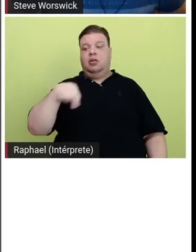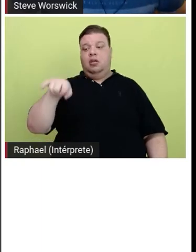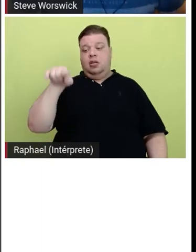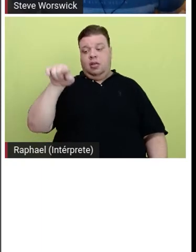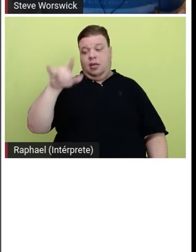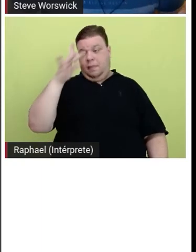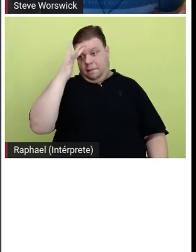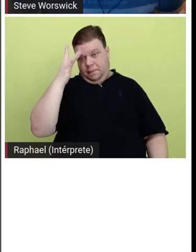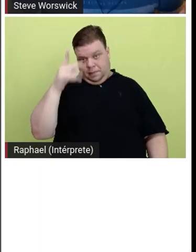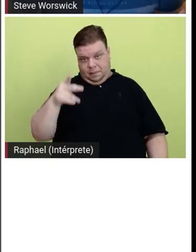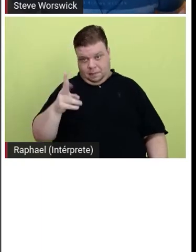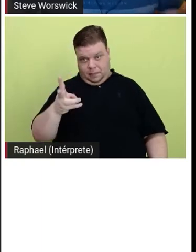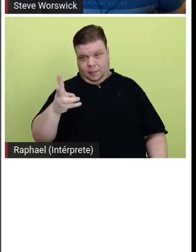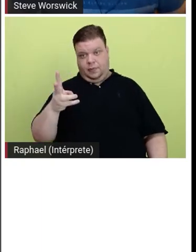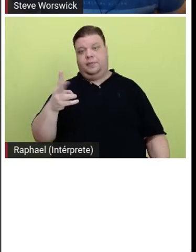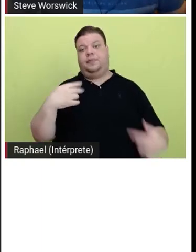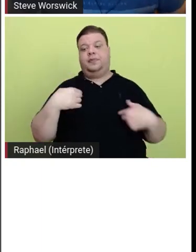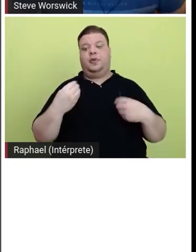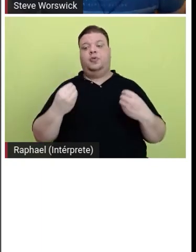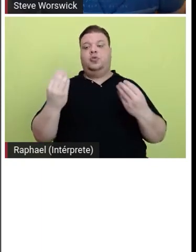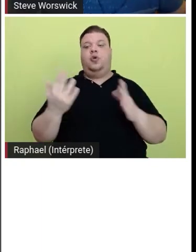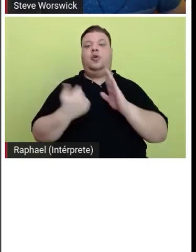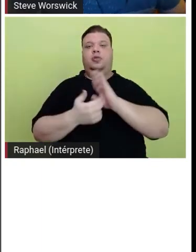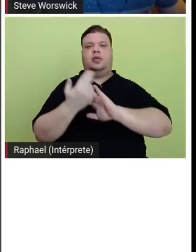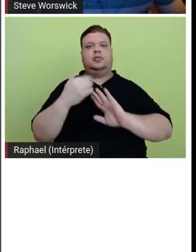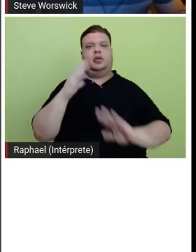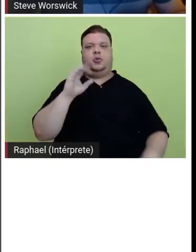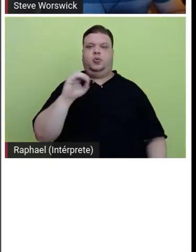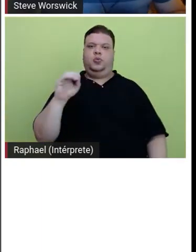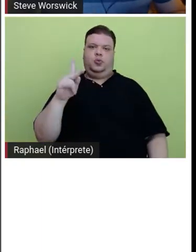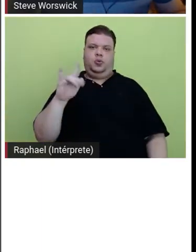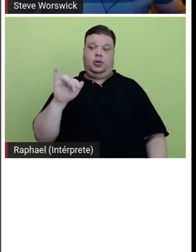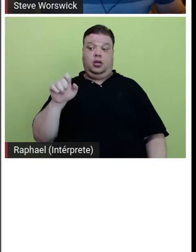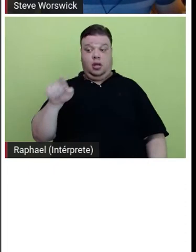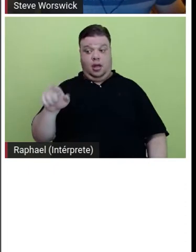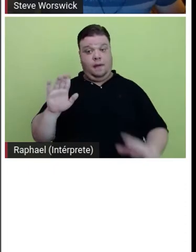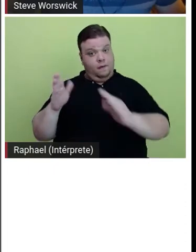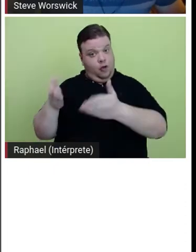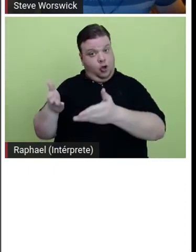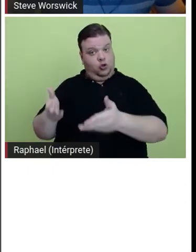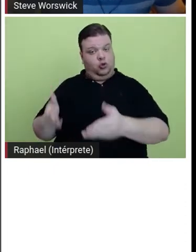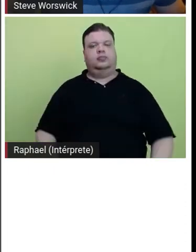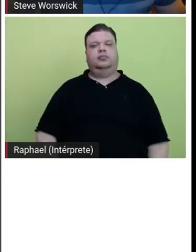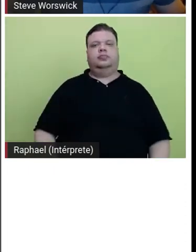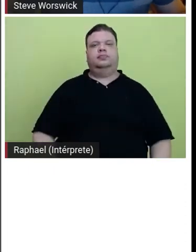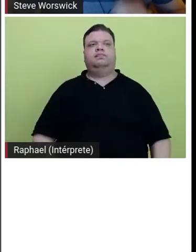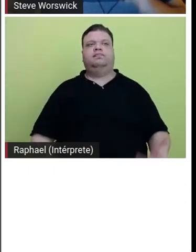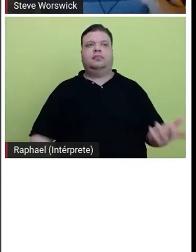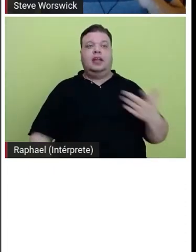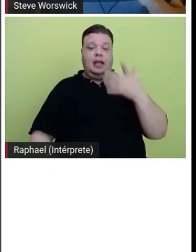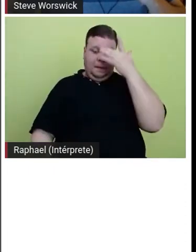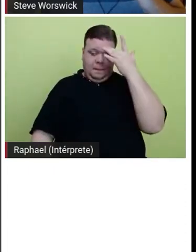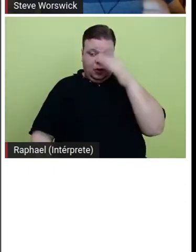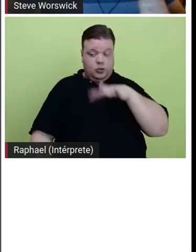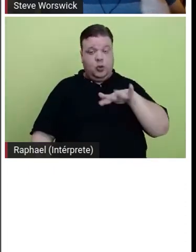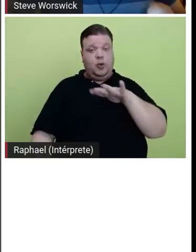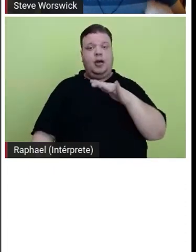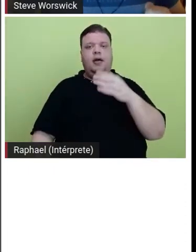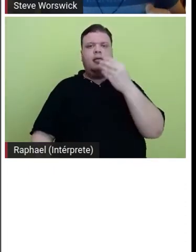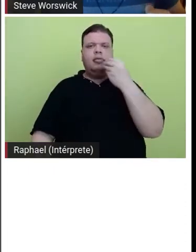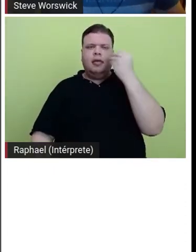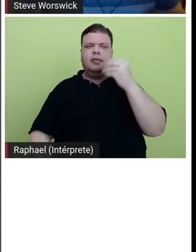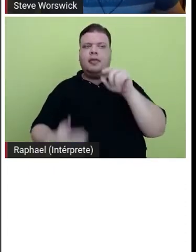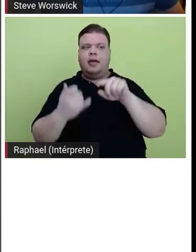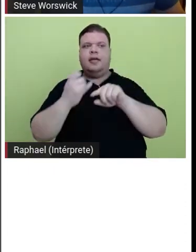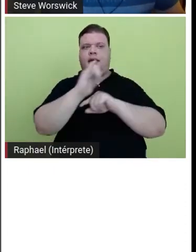like, I wonder if you could possibly tell me what my name happens to be, please. What that means is, what is my name? They find they can't get